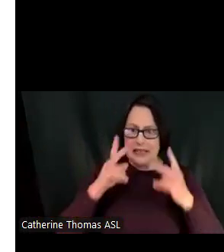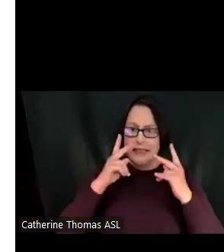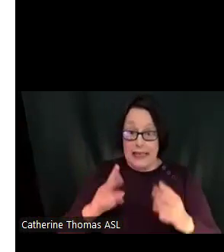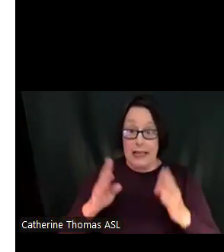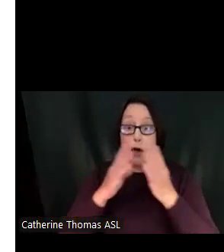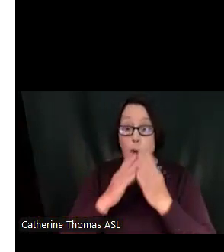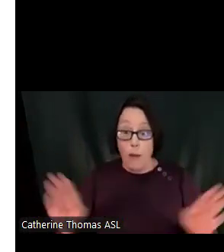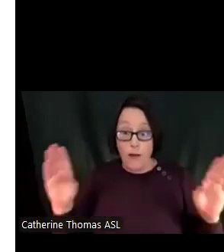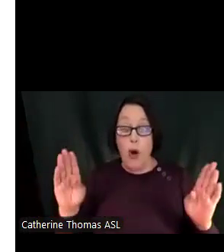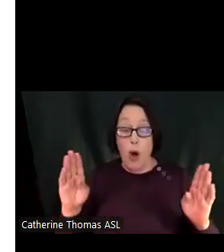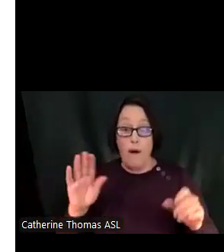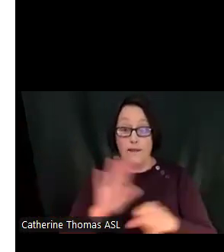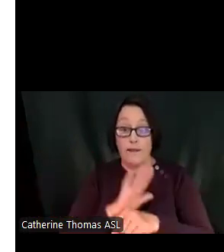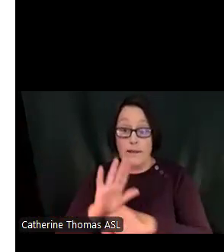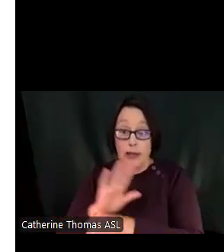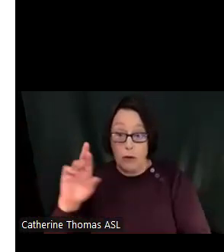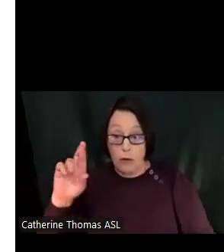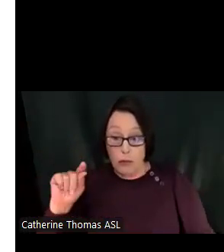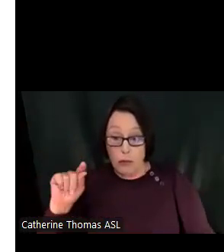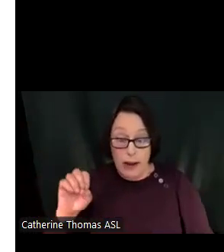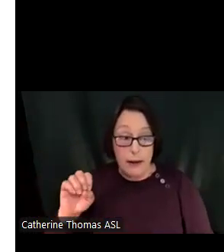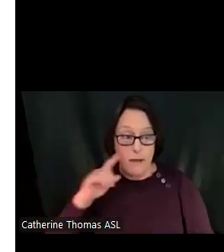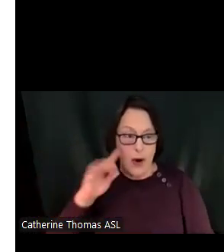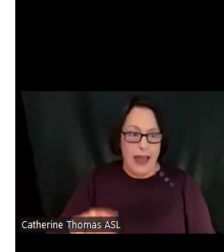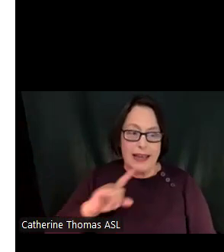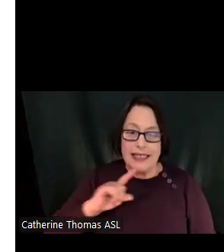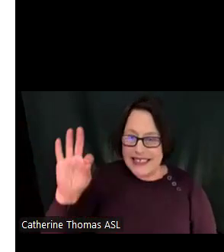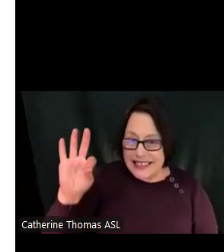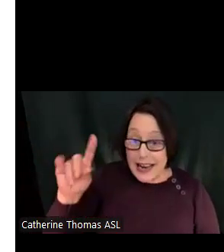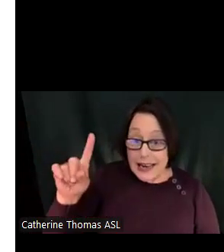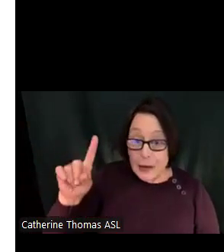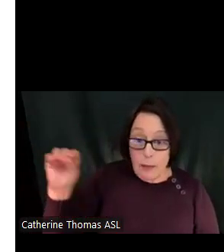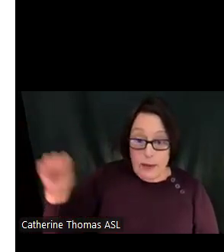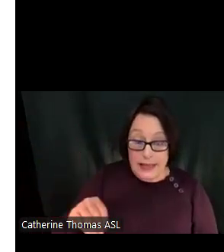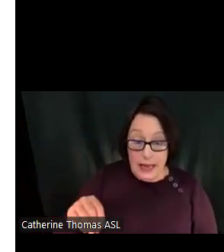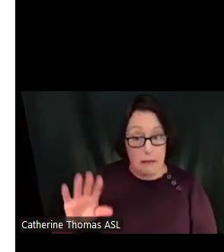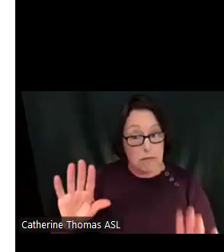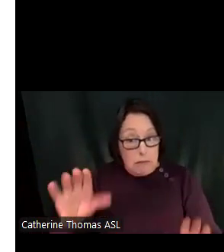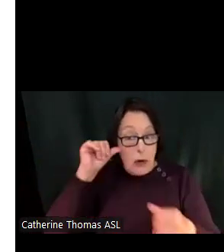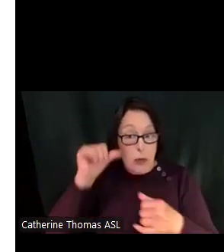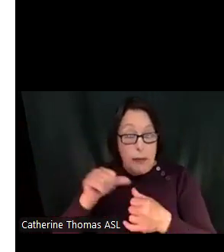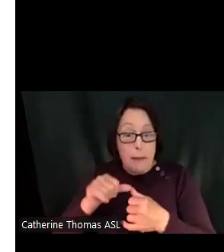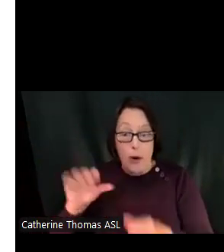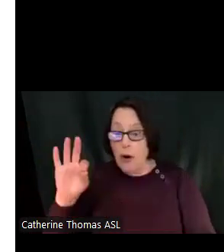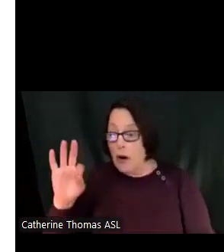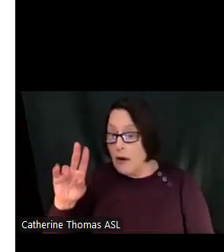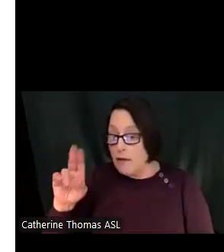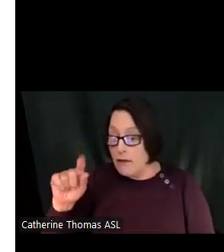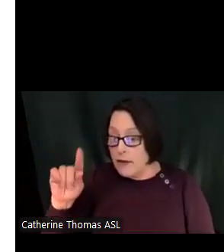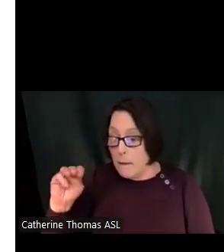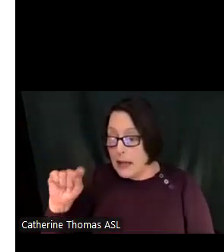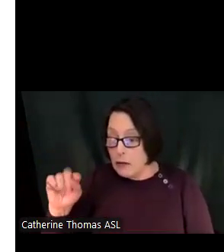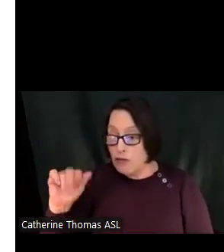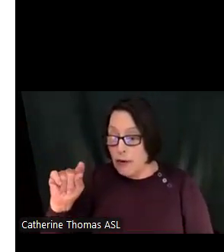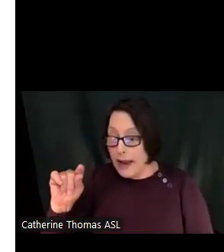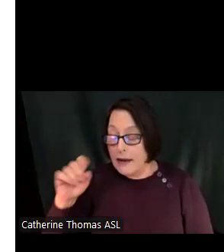fulfillment rate for that time period was 91%. Now remember, the fulfillment rate for sign language is